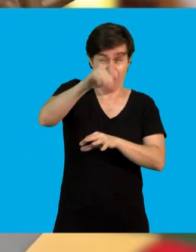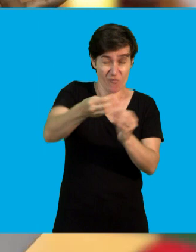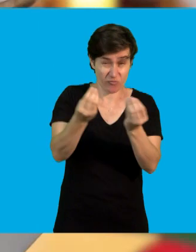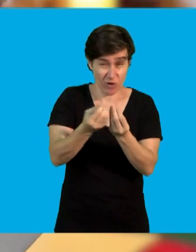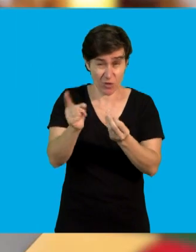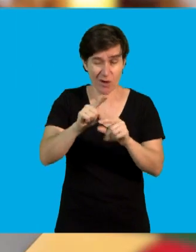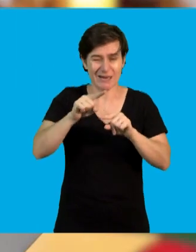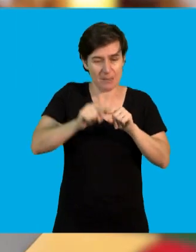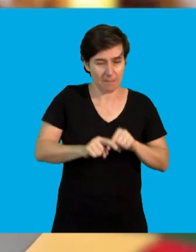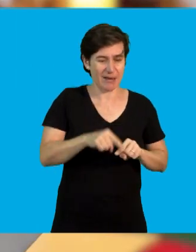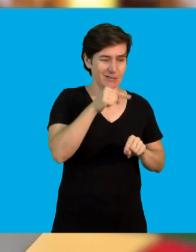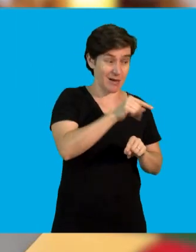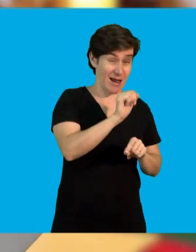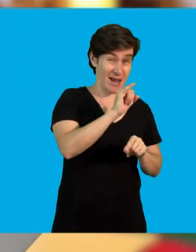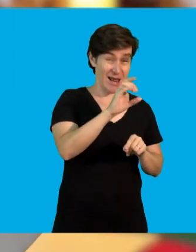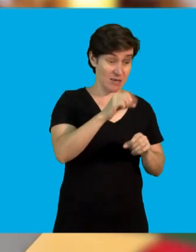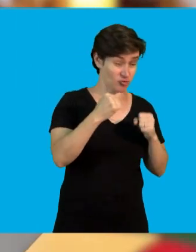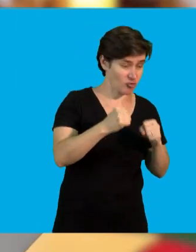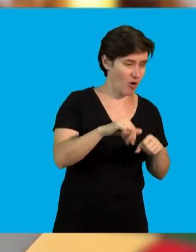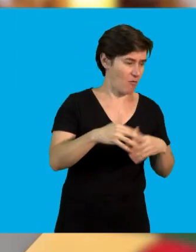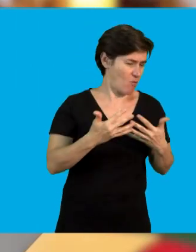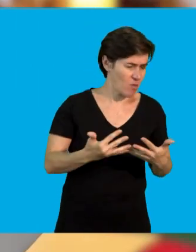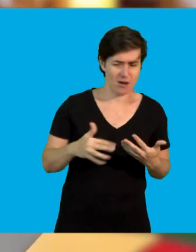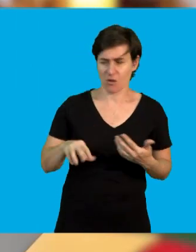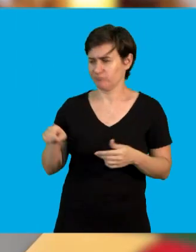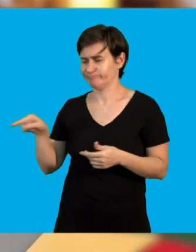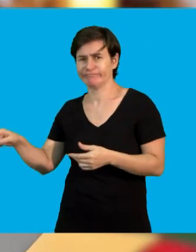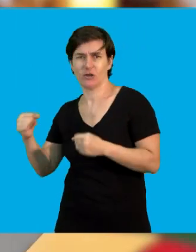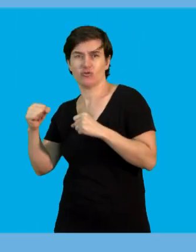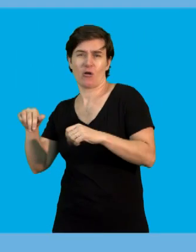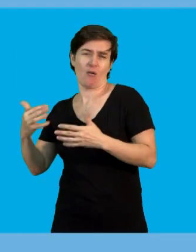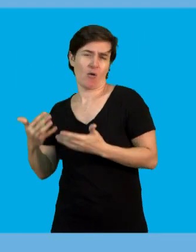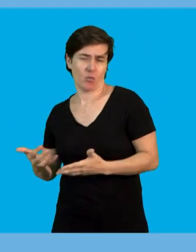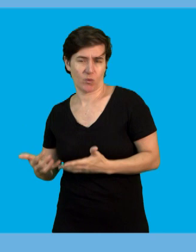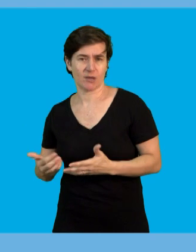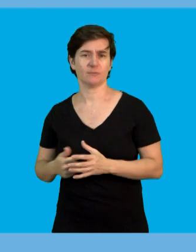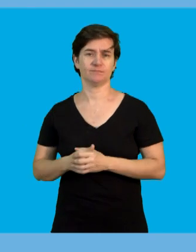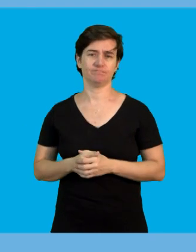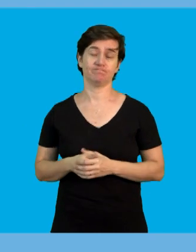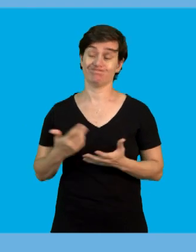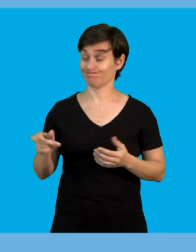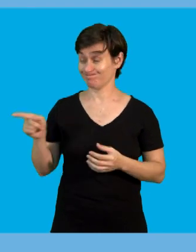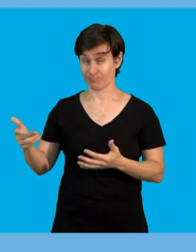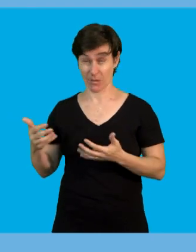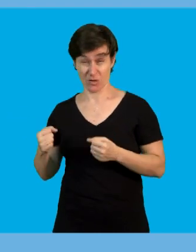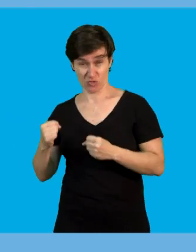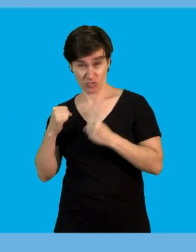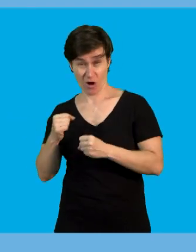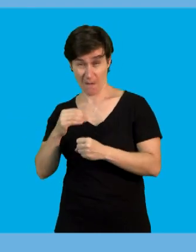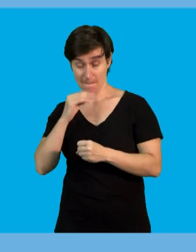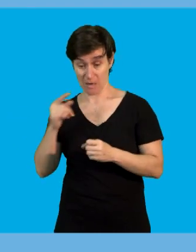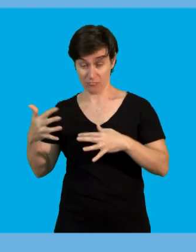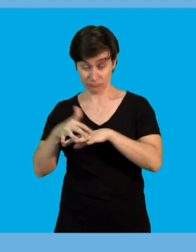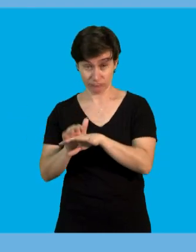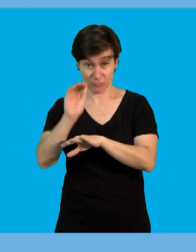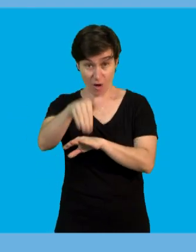the acid or the base. Should the base be a strong between the two, between the acid and the base, should the base be strong, then the